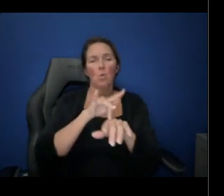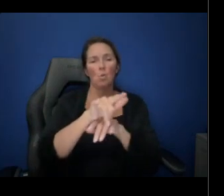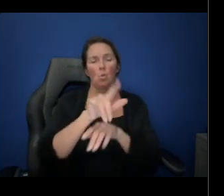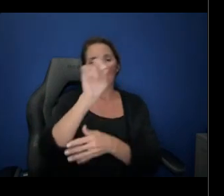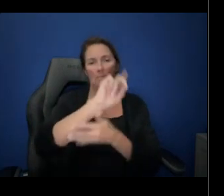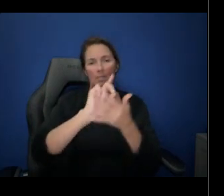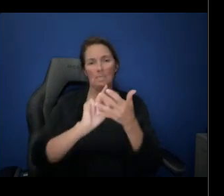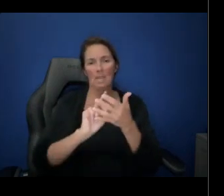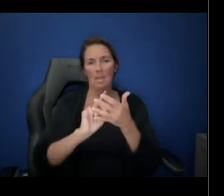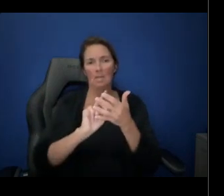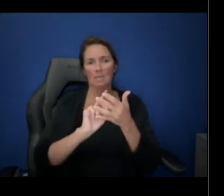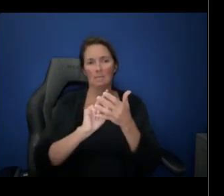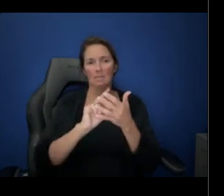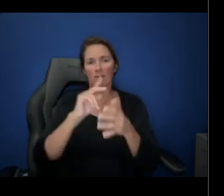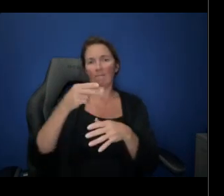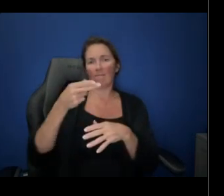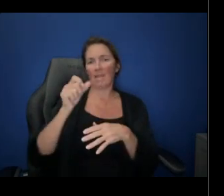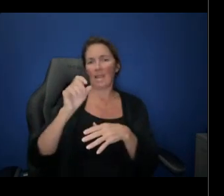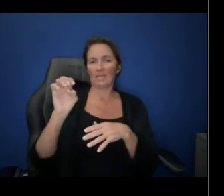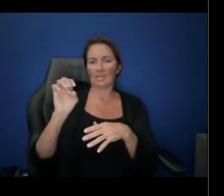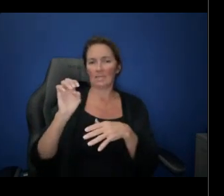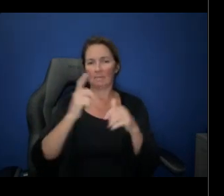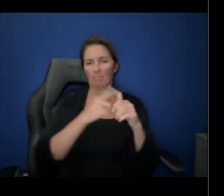design phases.